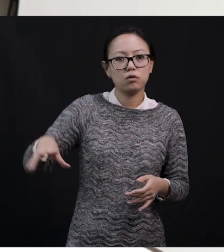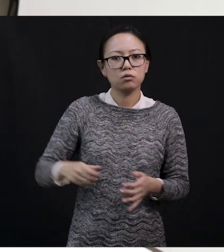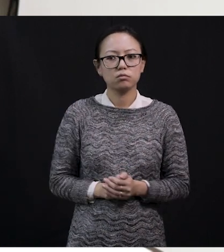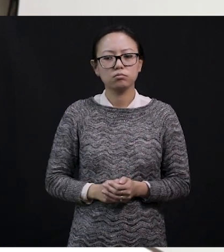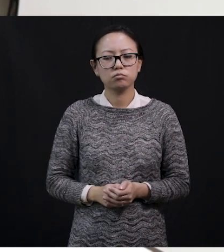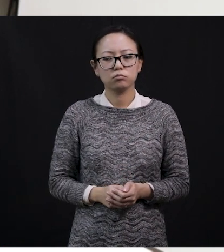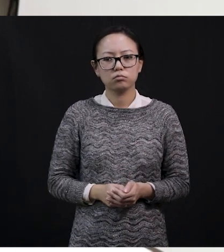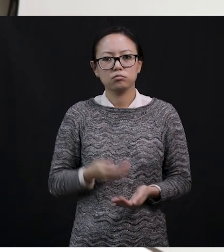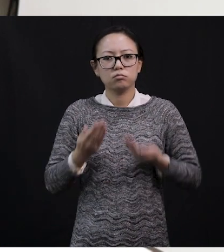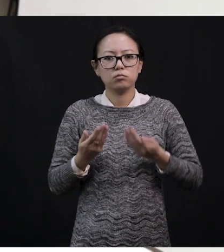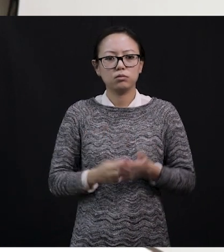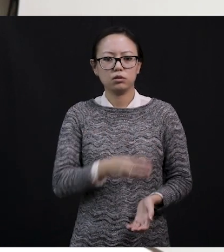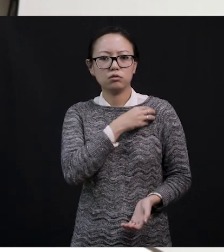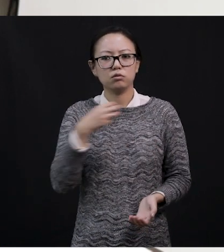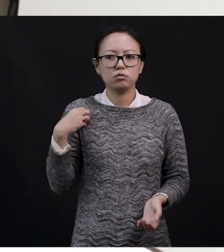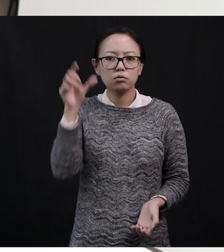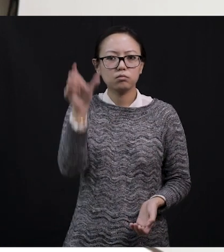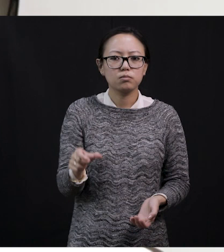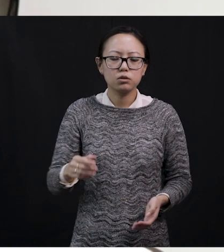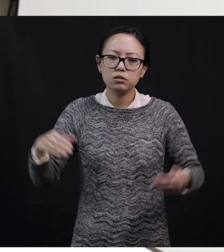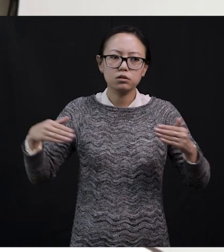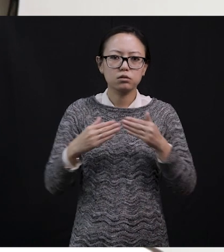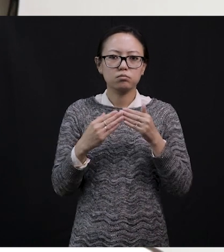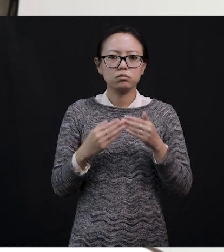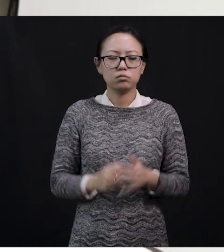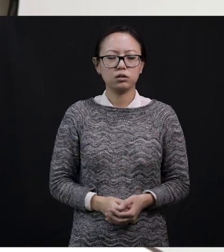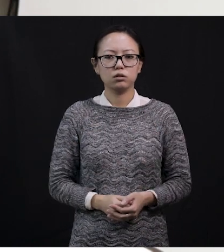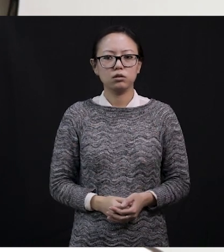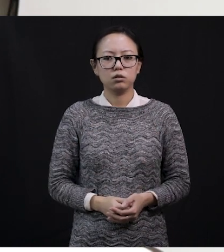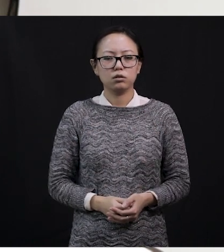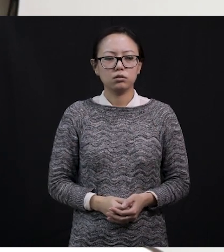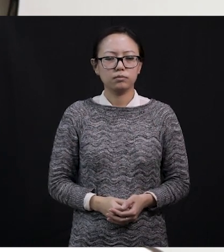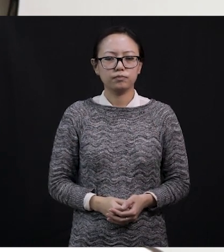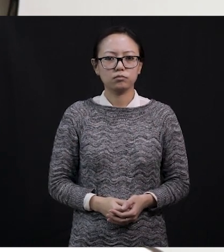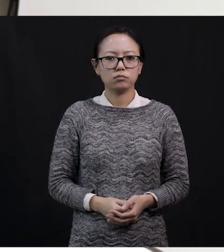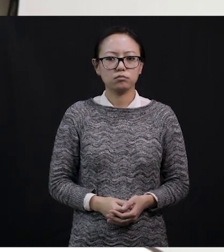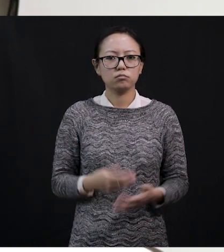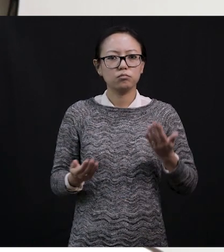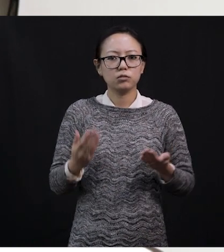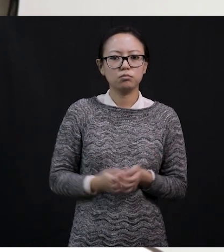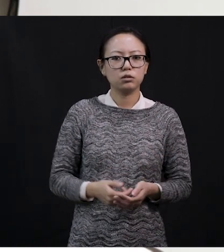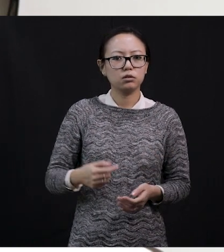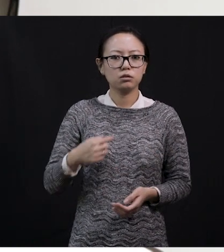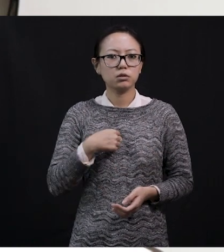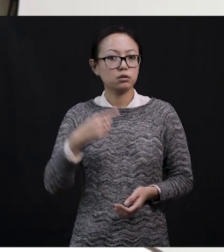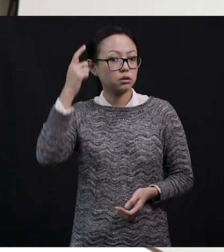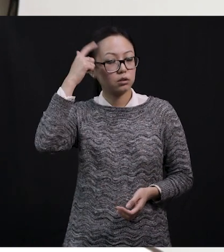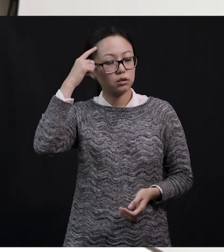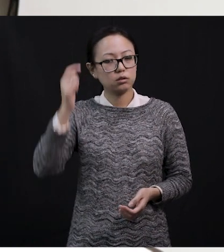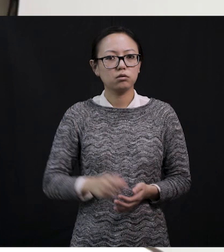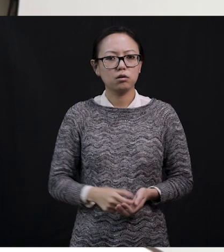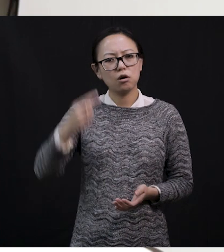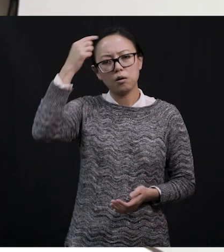of memory. Something must be very wrong with me. At that point of time, Chunilal, seeing that Bipin Babu is in no condition